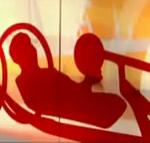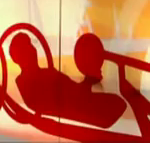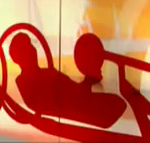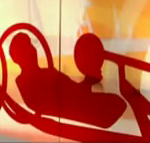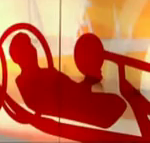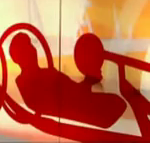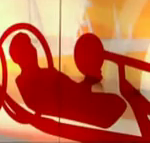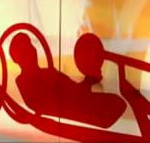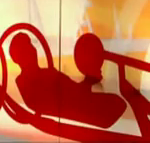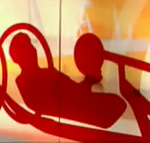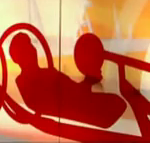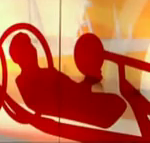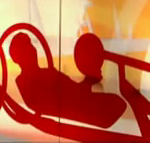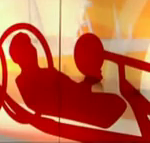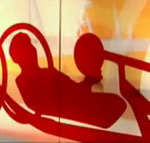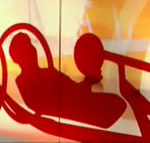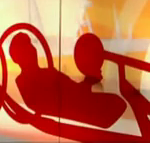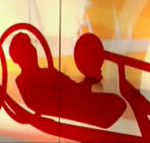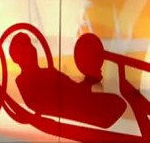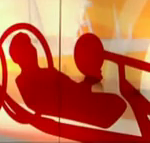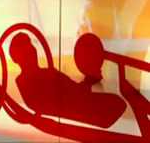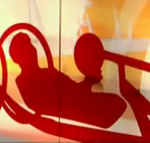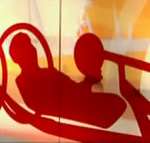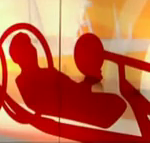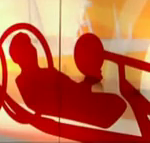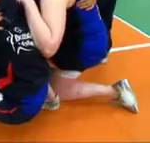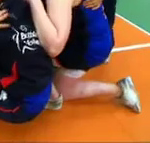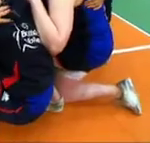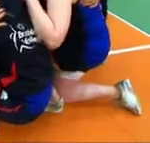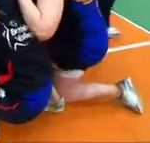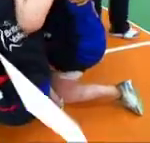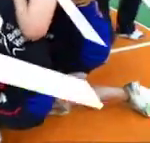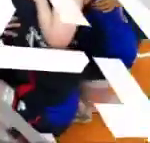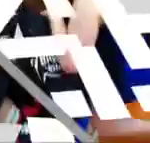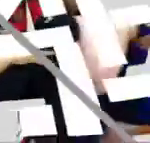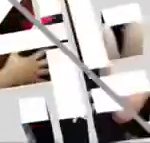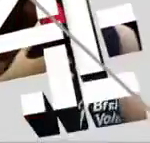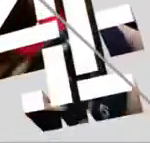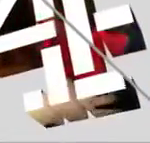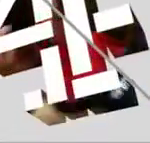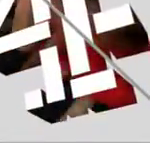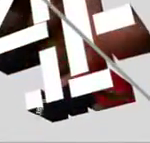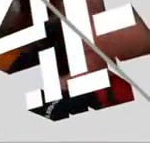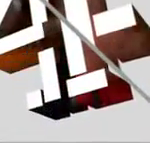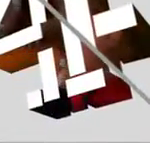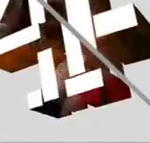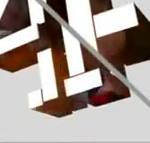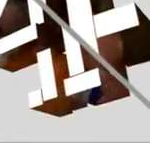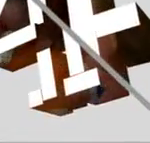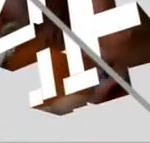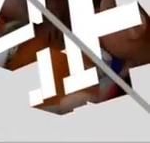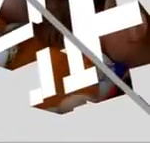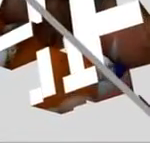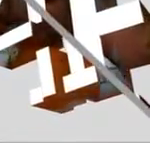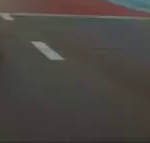here. And each night, chatting to the people who will make this the best games ever. Jon Snow's Paralympic Show continues tonight at 7:30